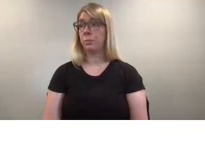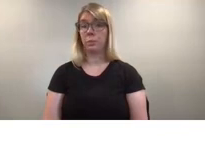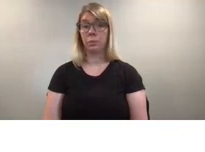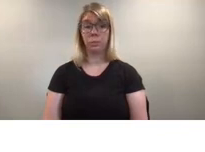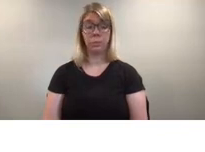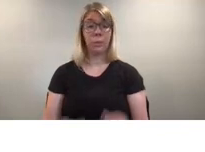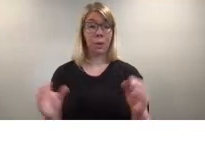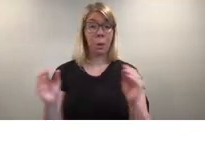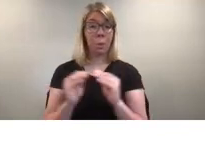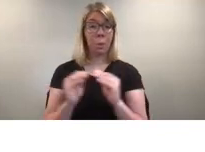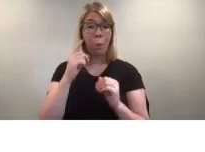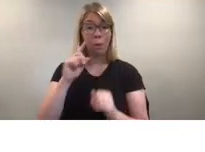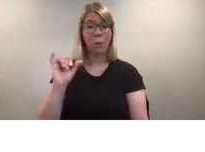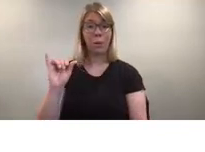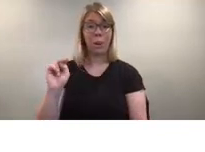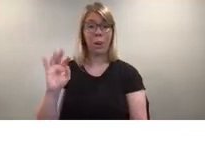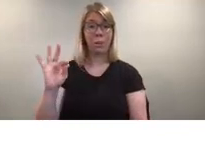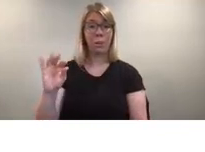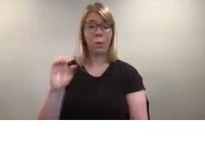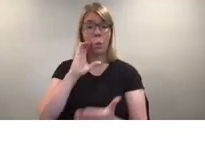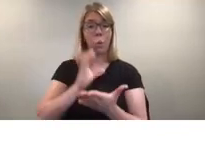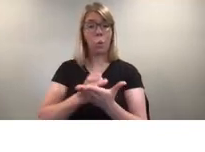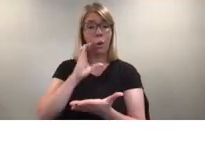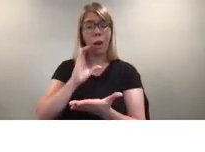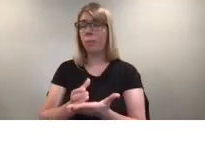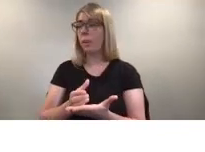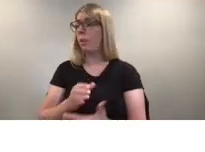Some more for infographics in there, Omeka exhibit.